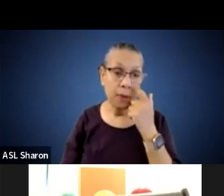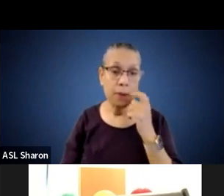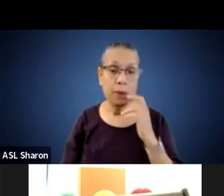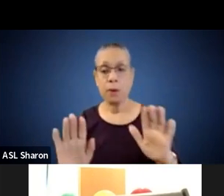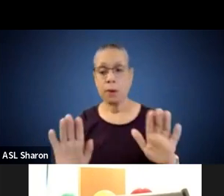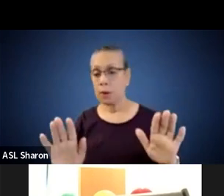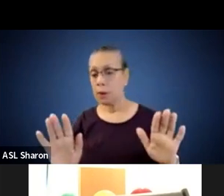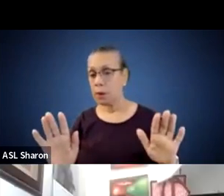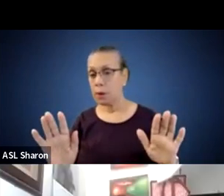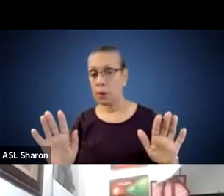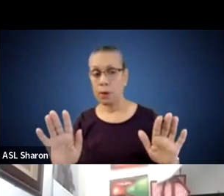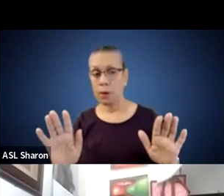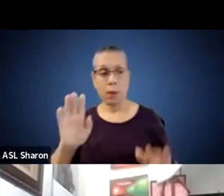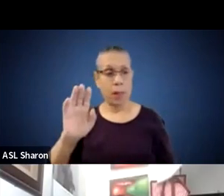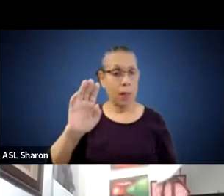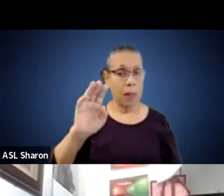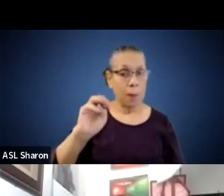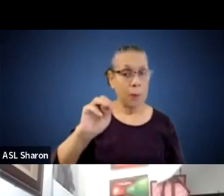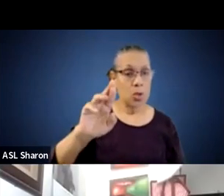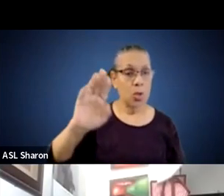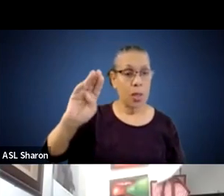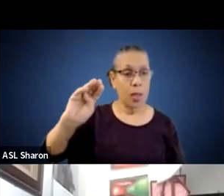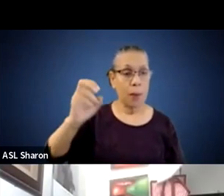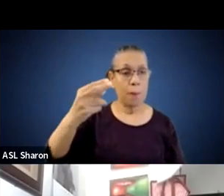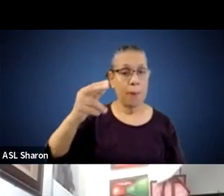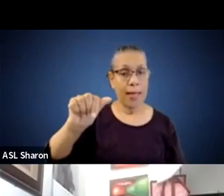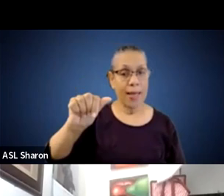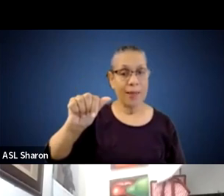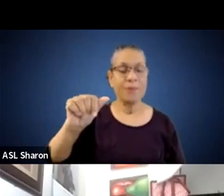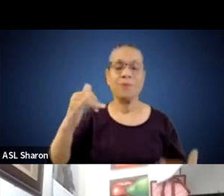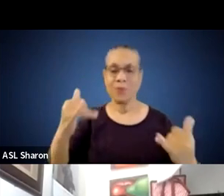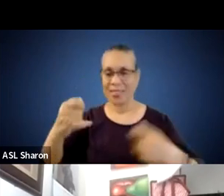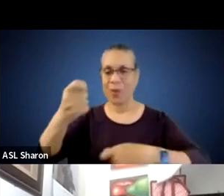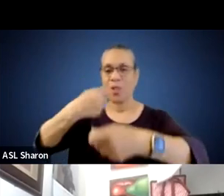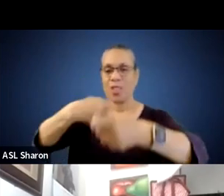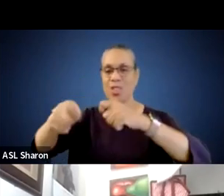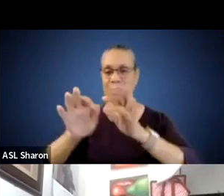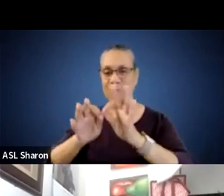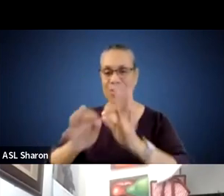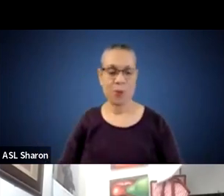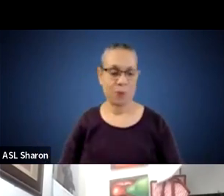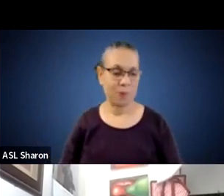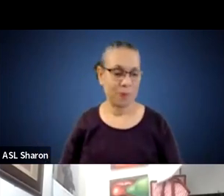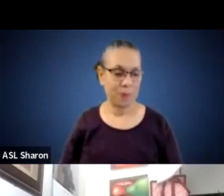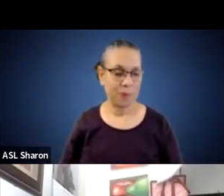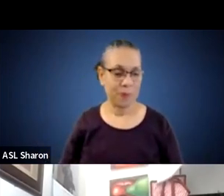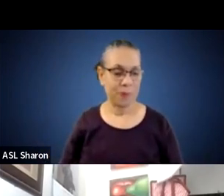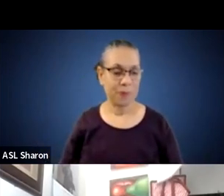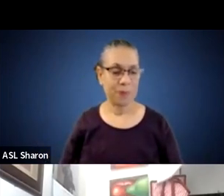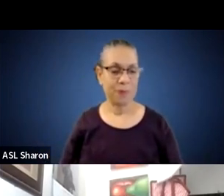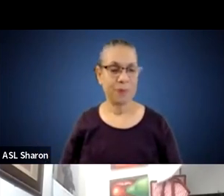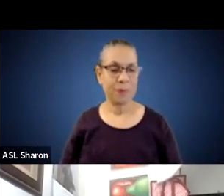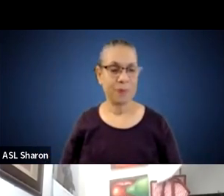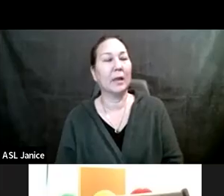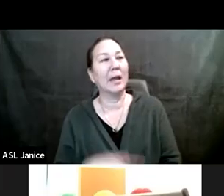any other I think Mr maybe you have your hand raised do you want to go ahead um before we yeah go